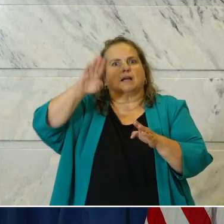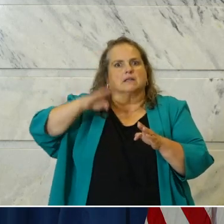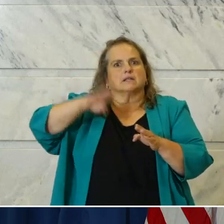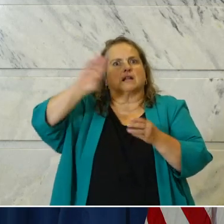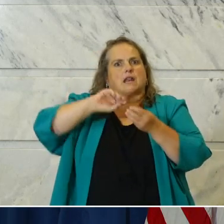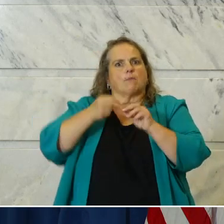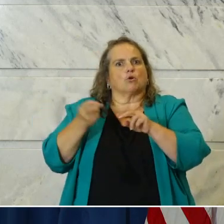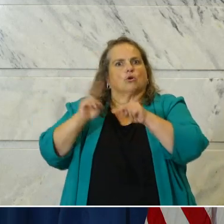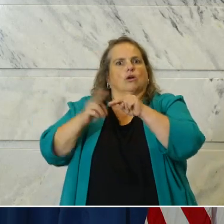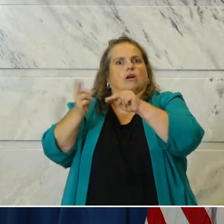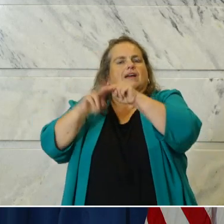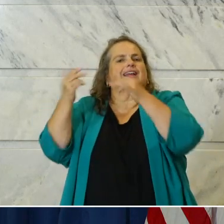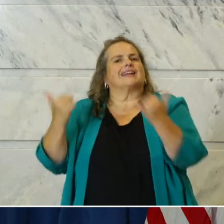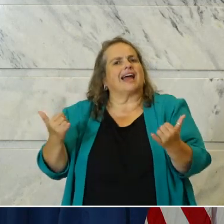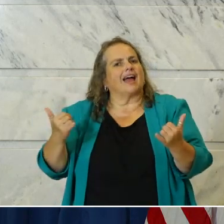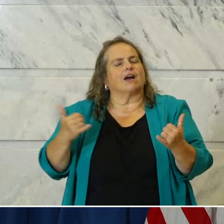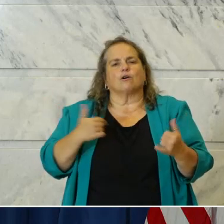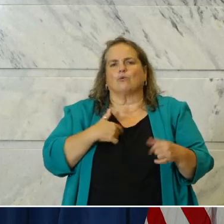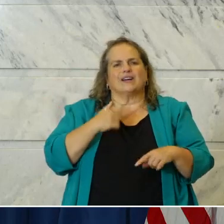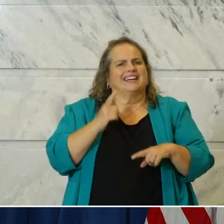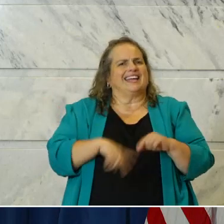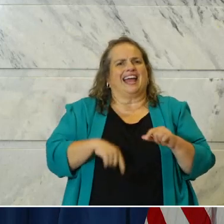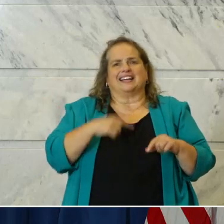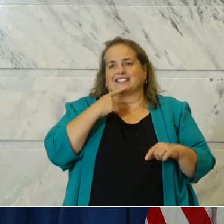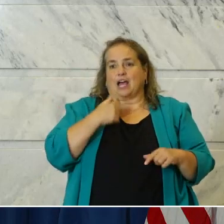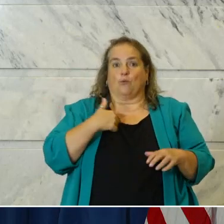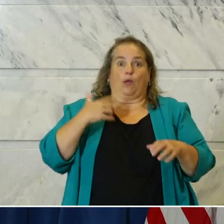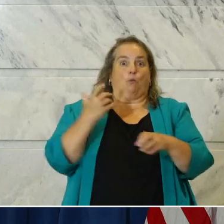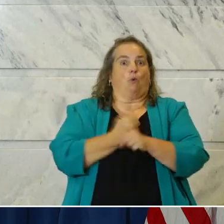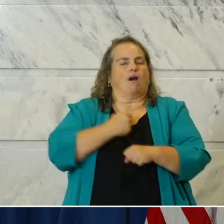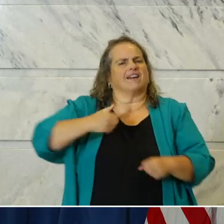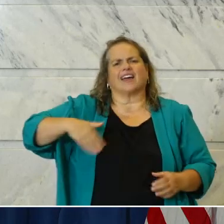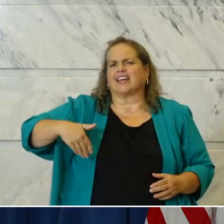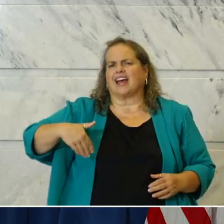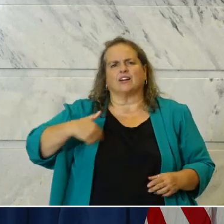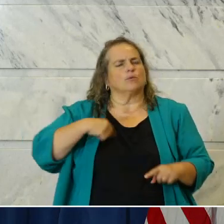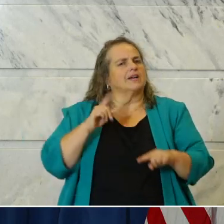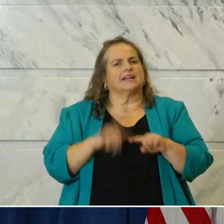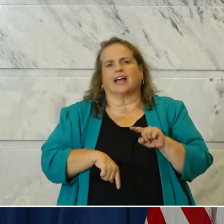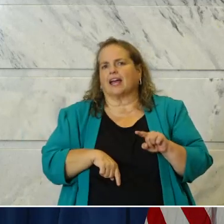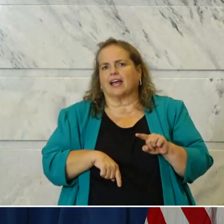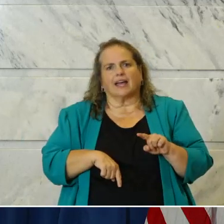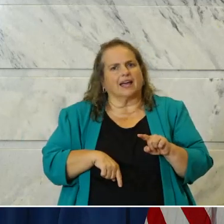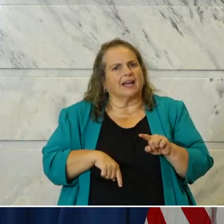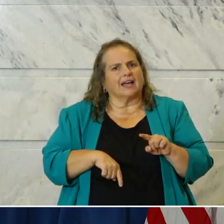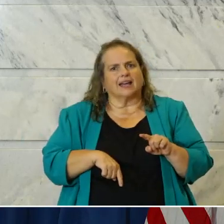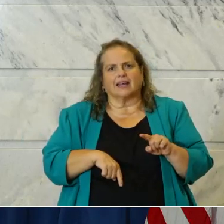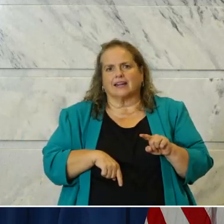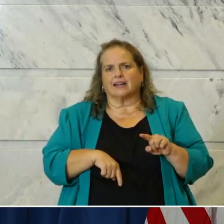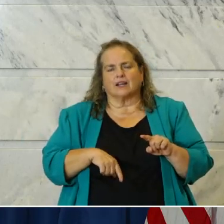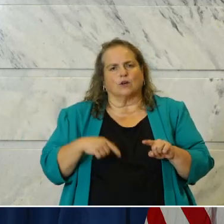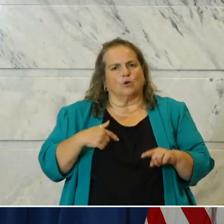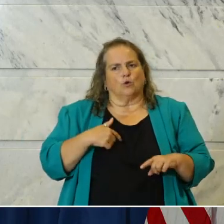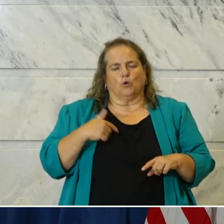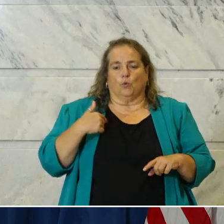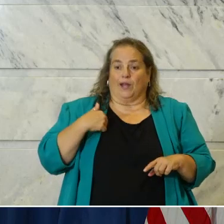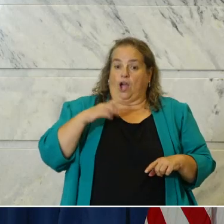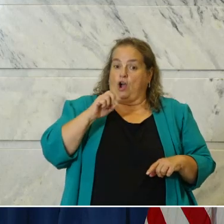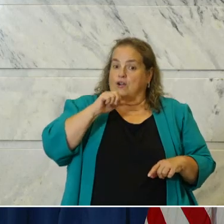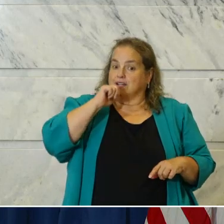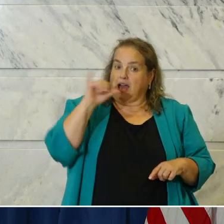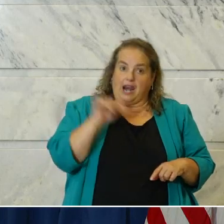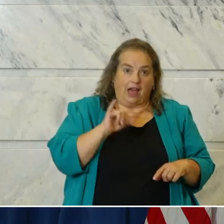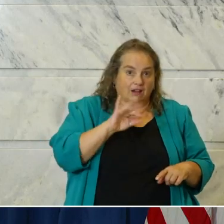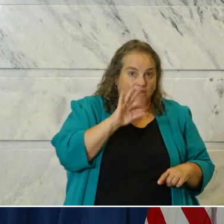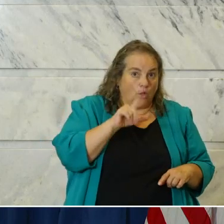where we get to declare victory prematurely, either for not being what happened in New York or for not being thus far what happened in